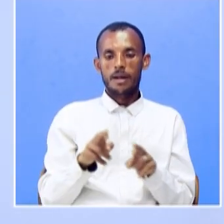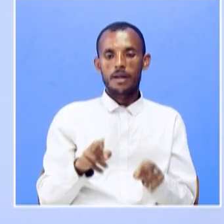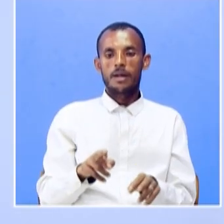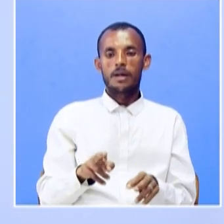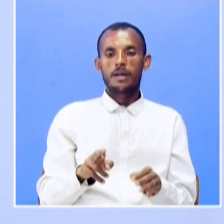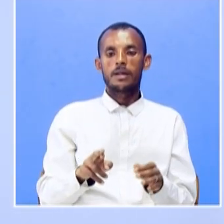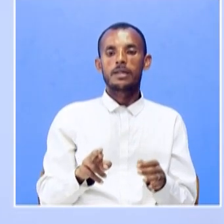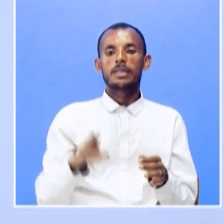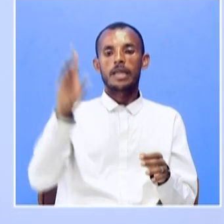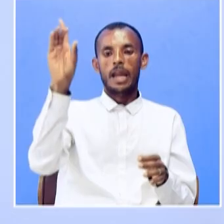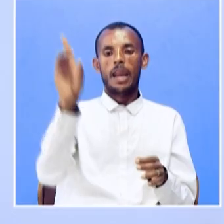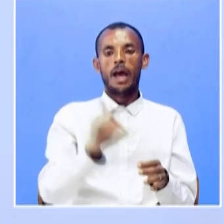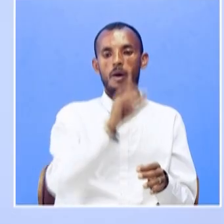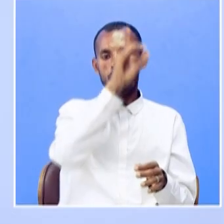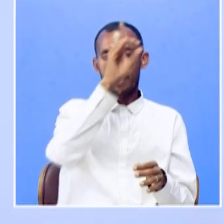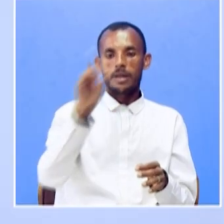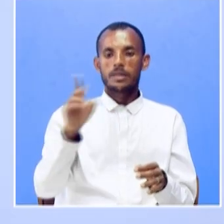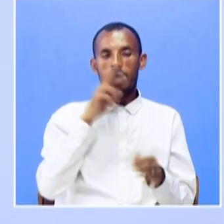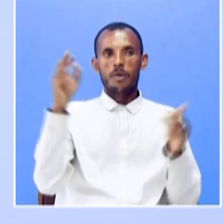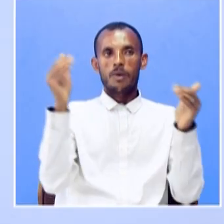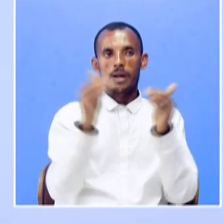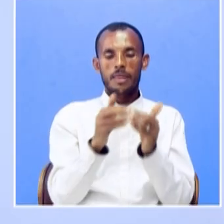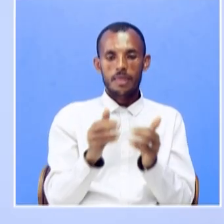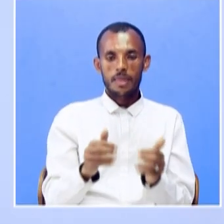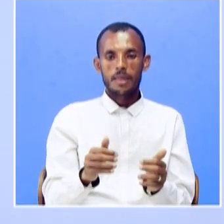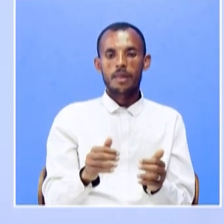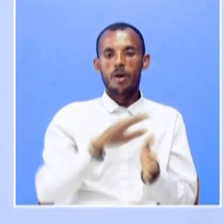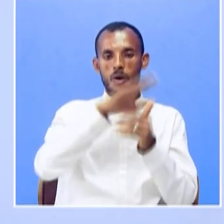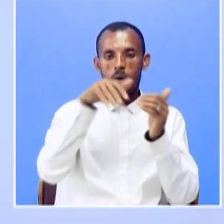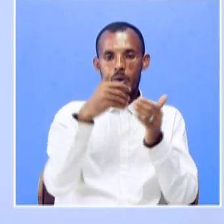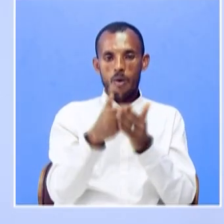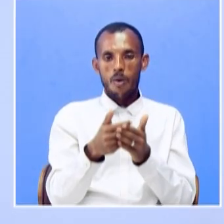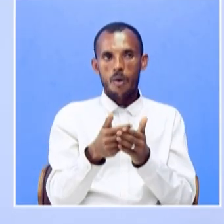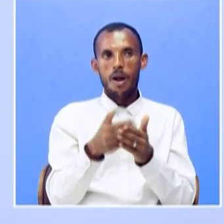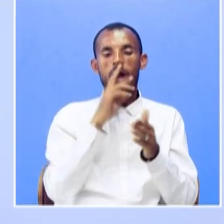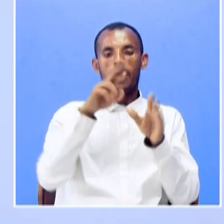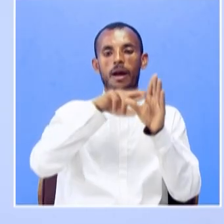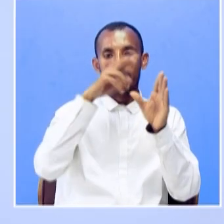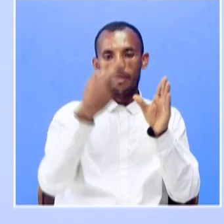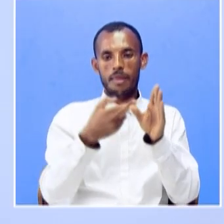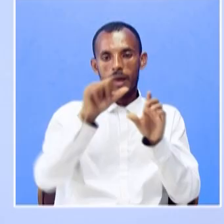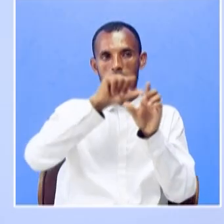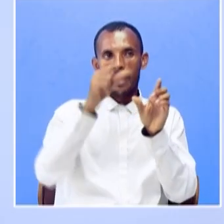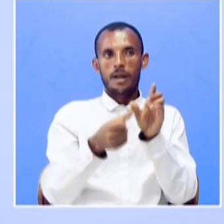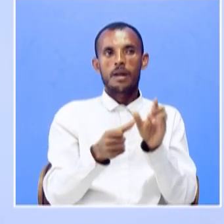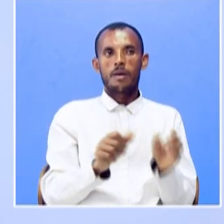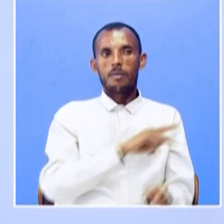the diagonals are congruent and all angles are right angle. And